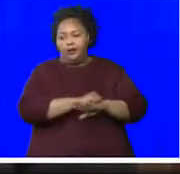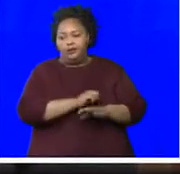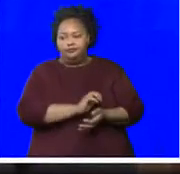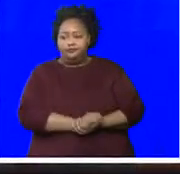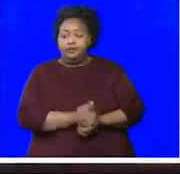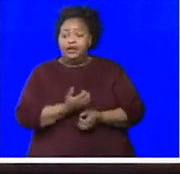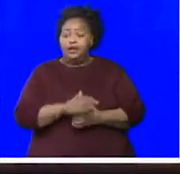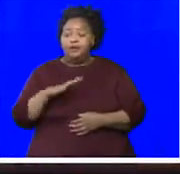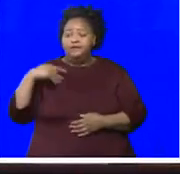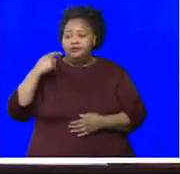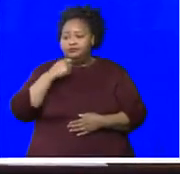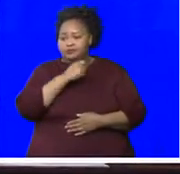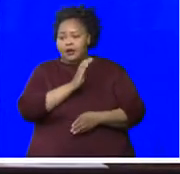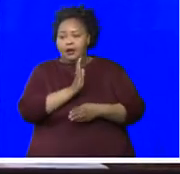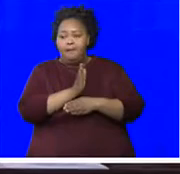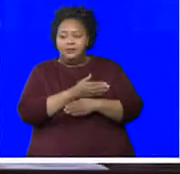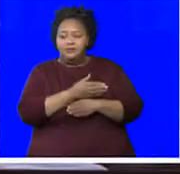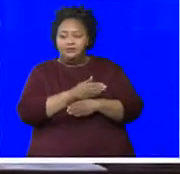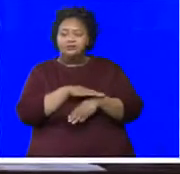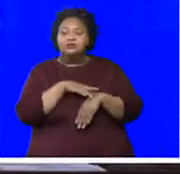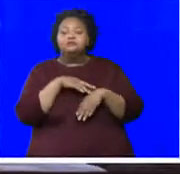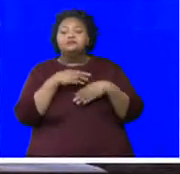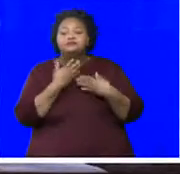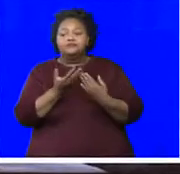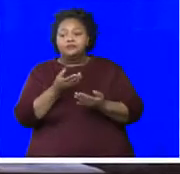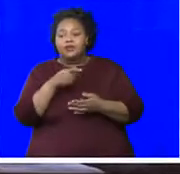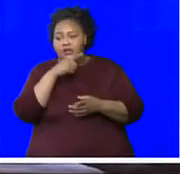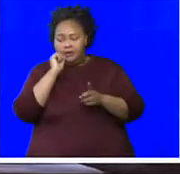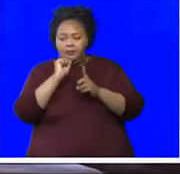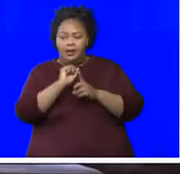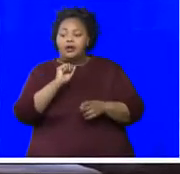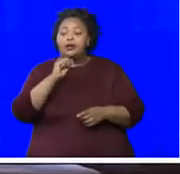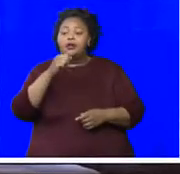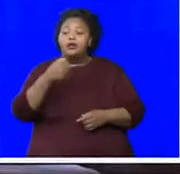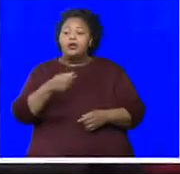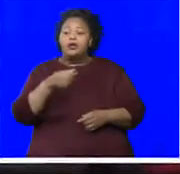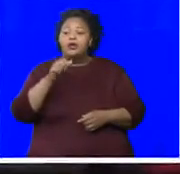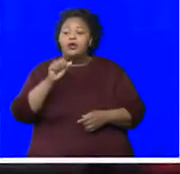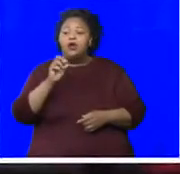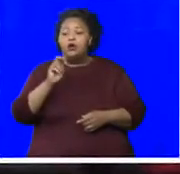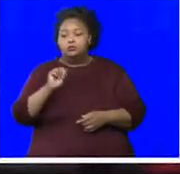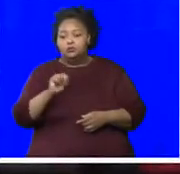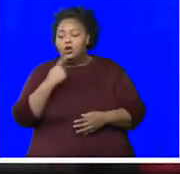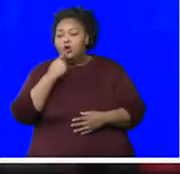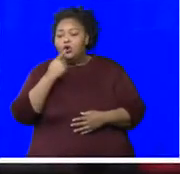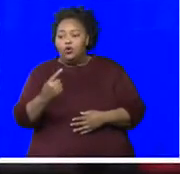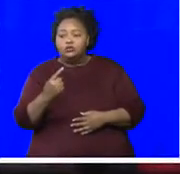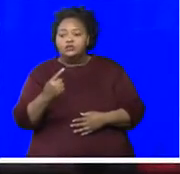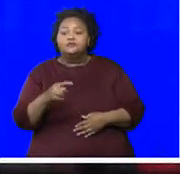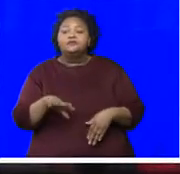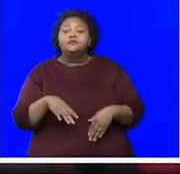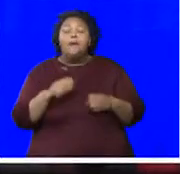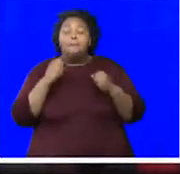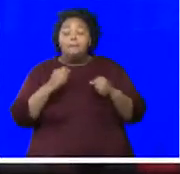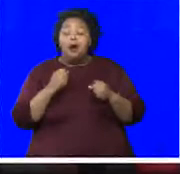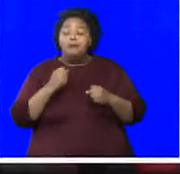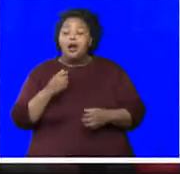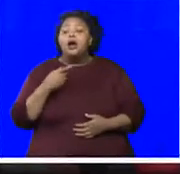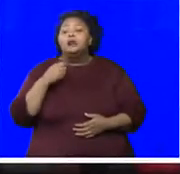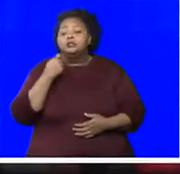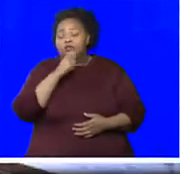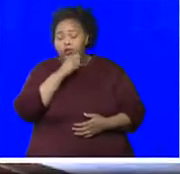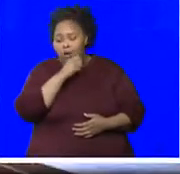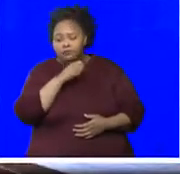laseTaiwan kuleli Oliver Han uthi live laseTaiwan litimisele kuhlangabeta emave lasesifundzeni lesisendasi